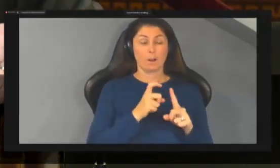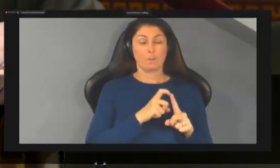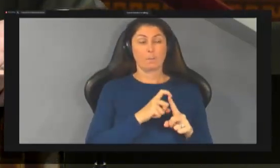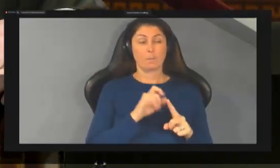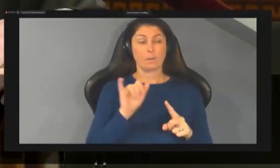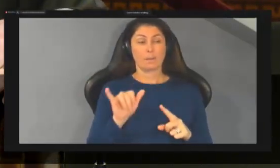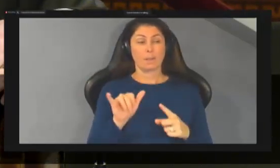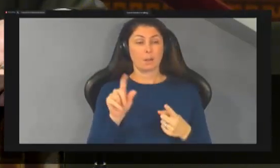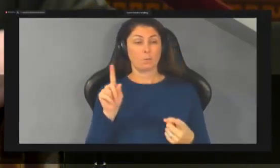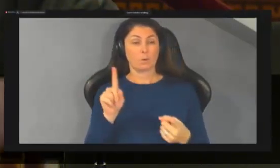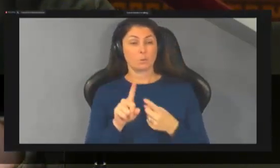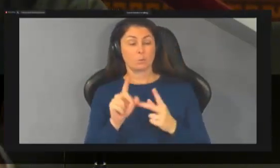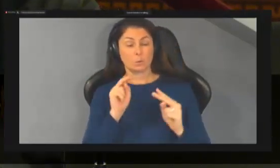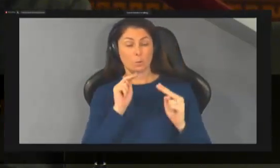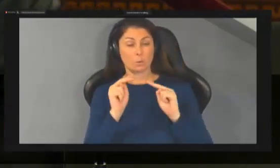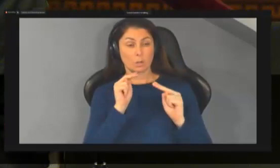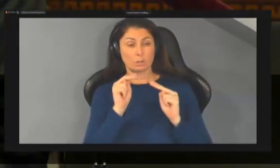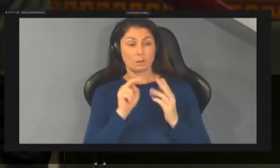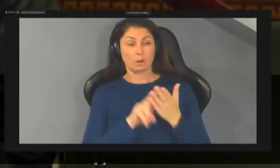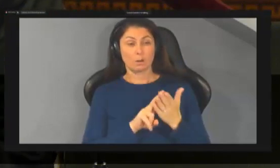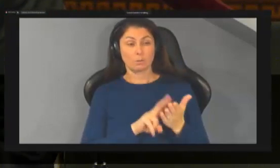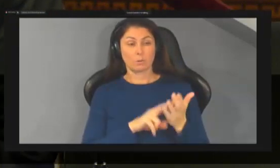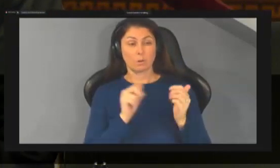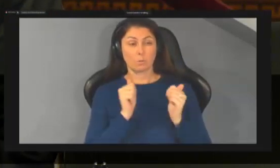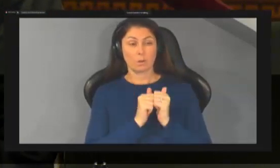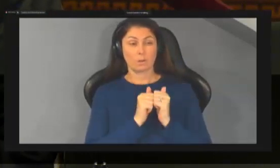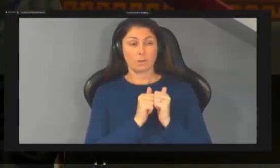reduced negotiated contract with